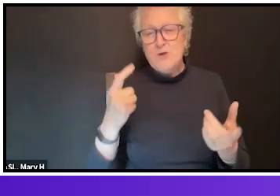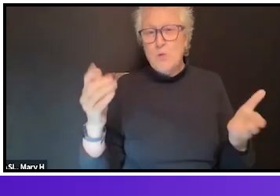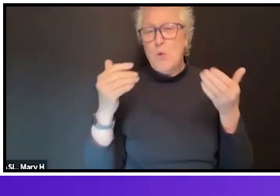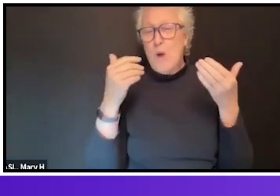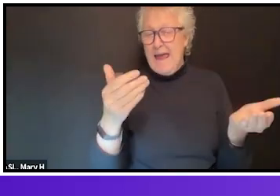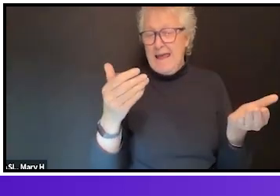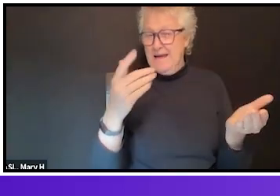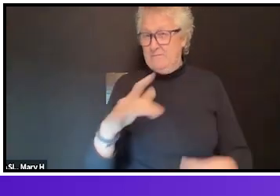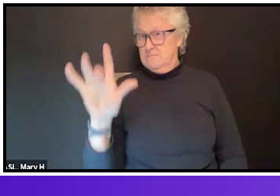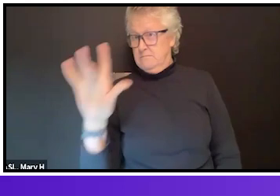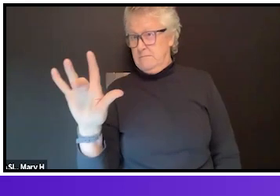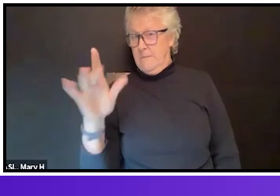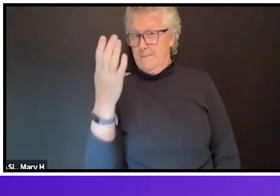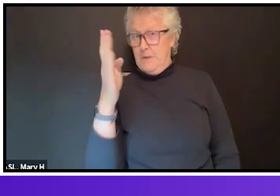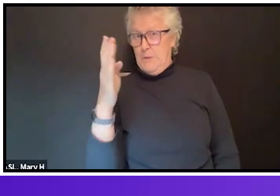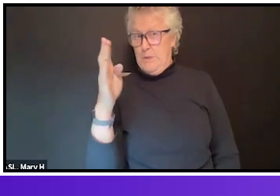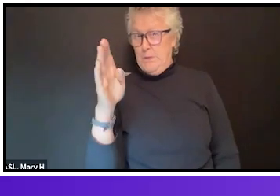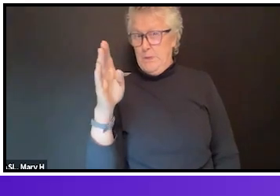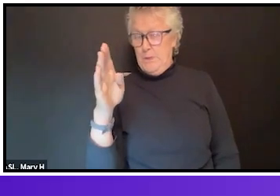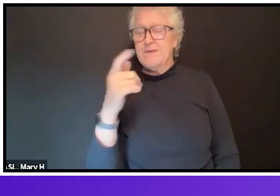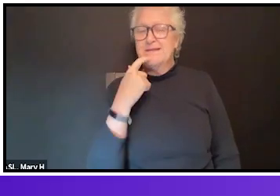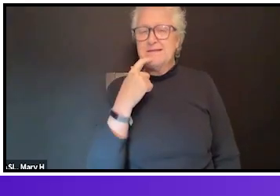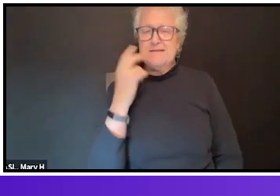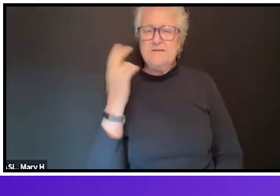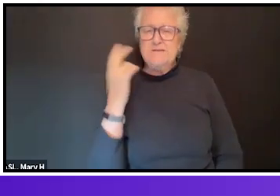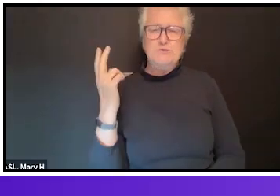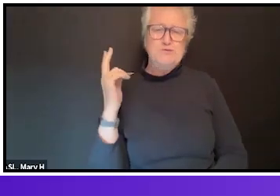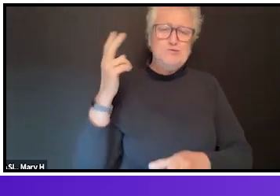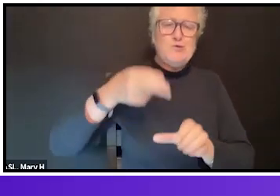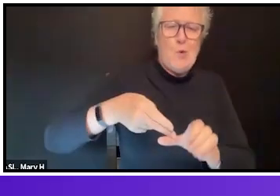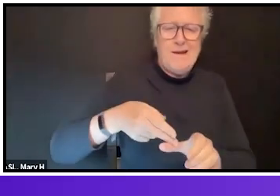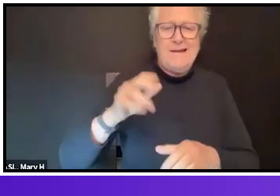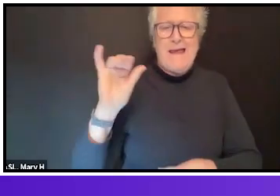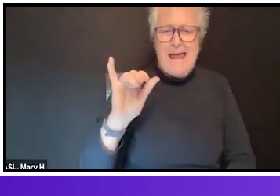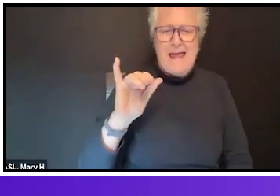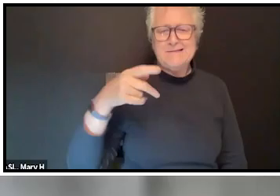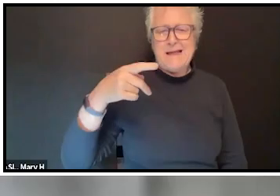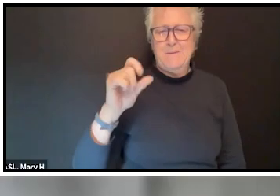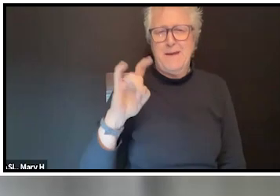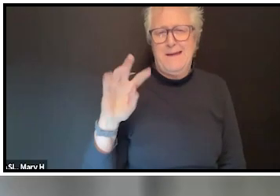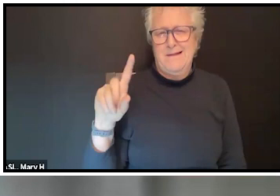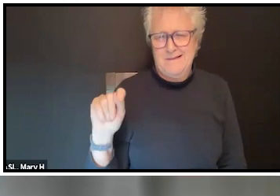blue button that says join as a panelist, which means yes. And keep your mic off.